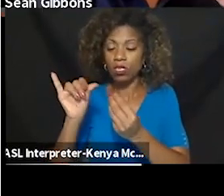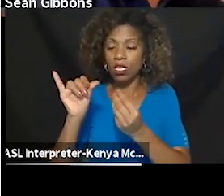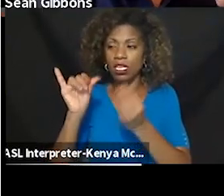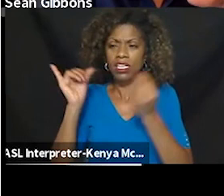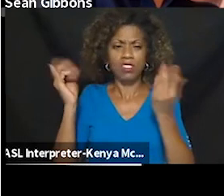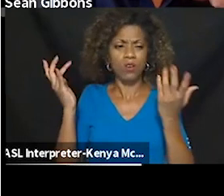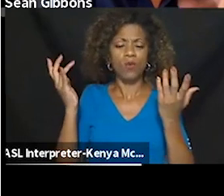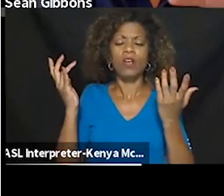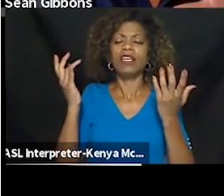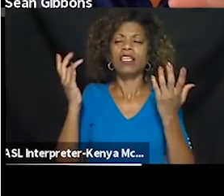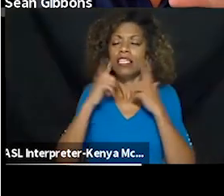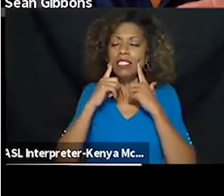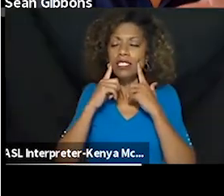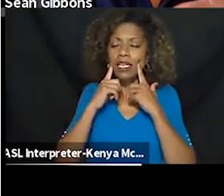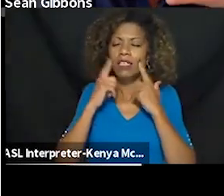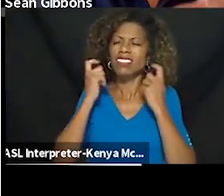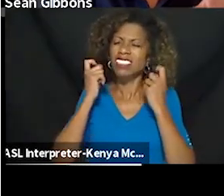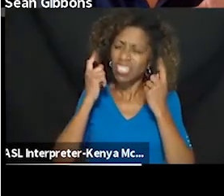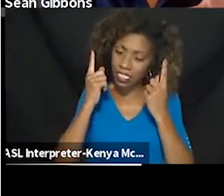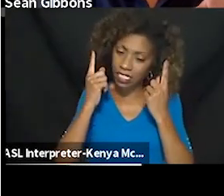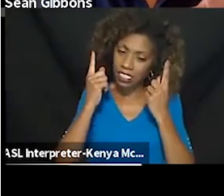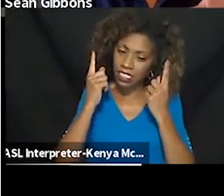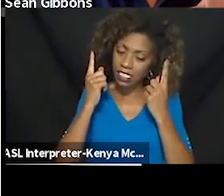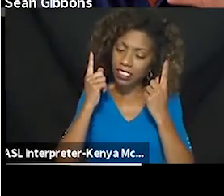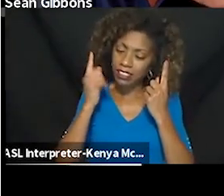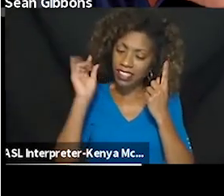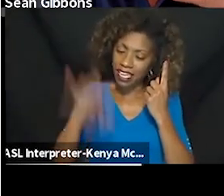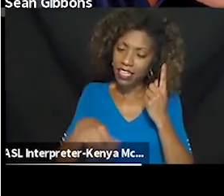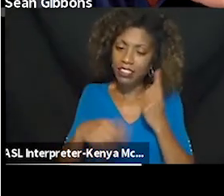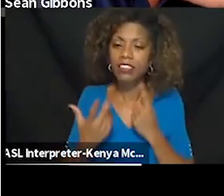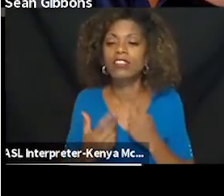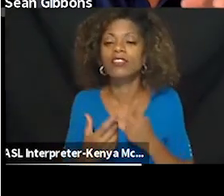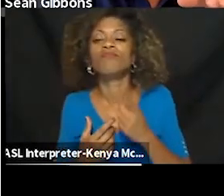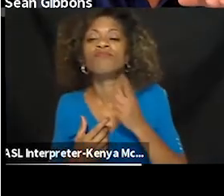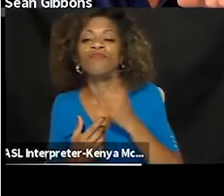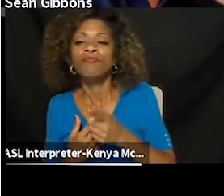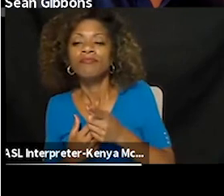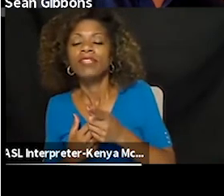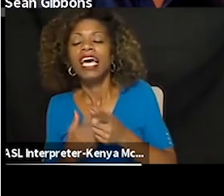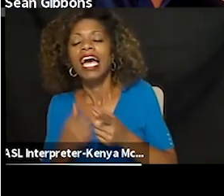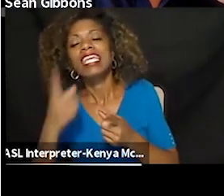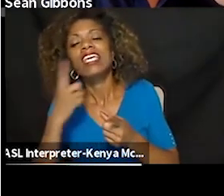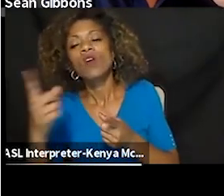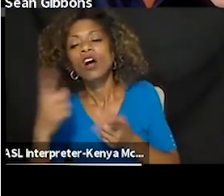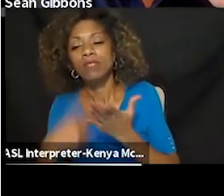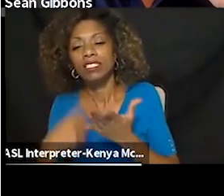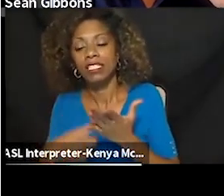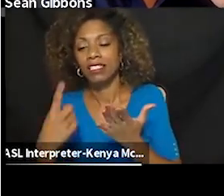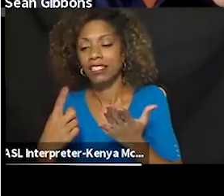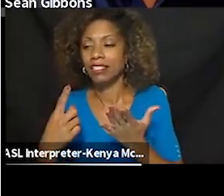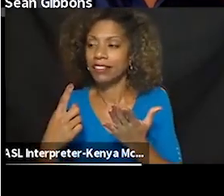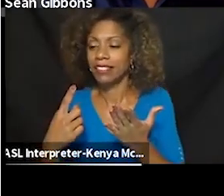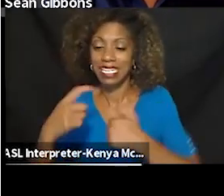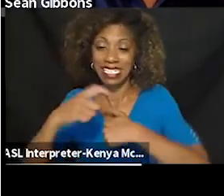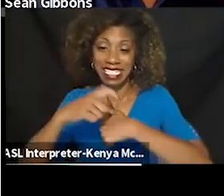One of the other things I think that's sort of implicit in all that y'all have said is this idea of time and repetition. So we've all been in this really difficult